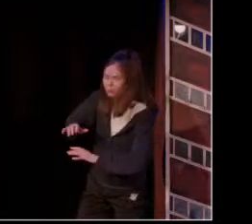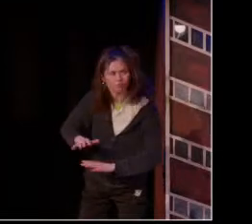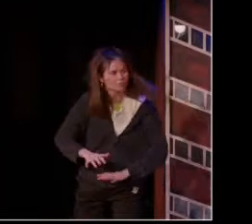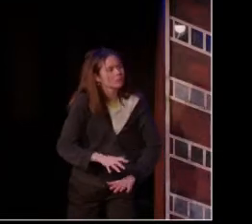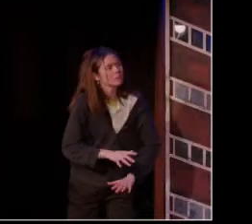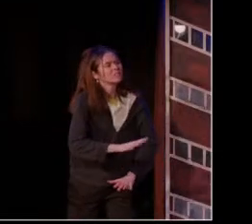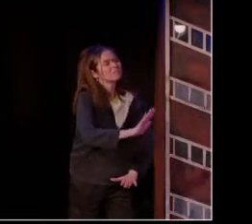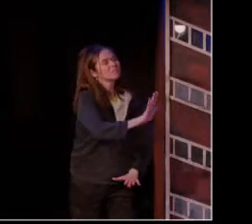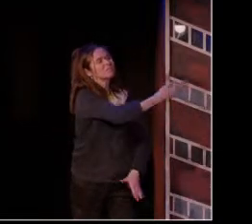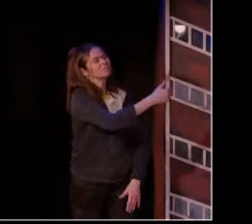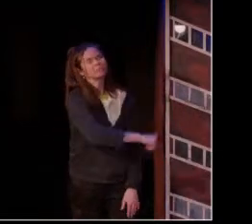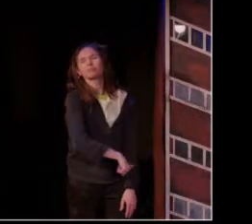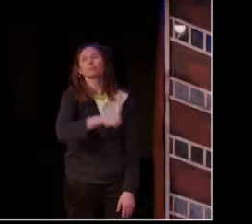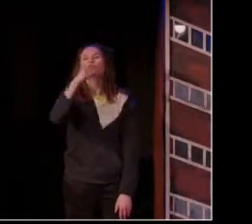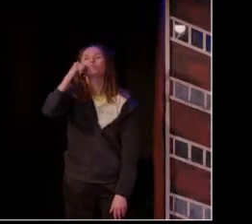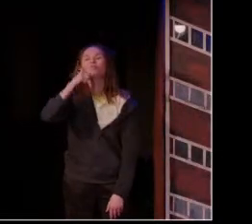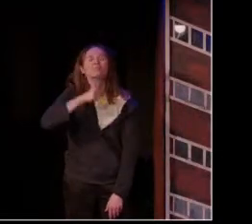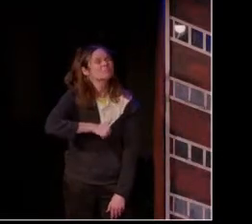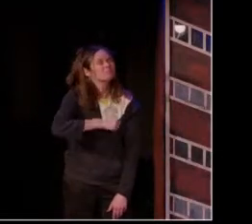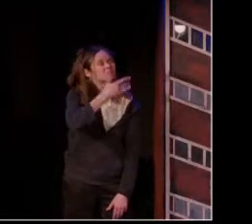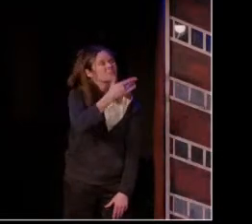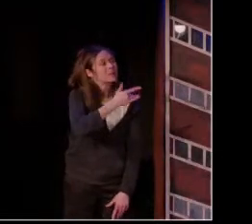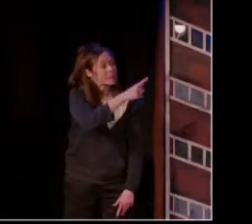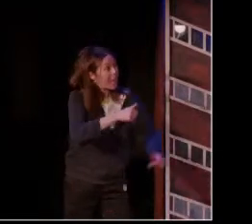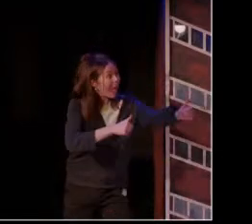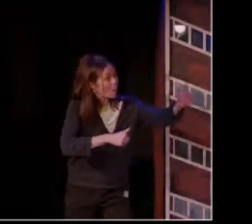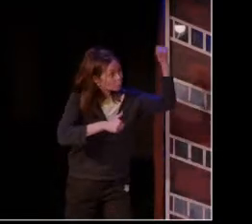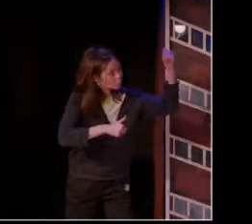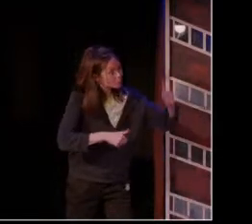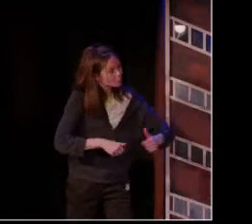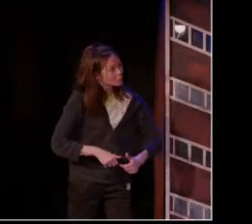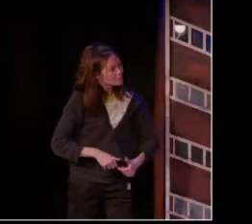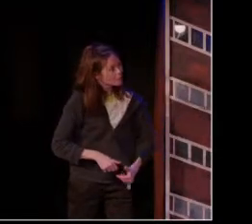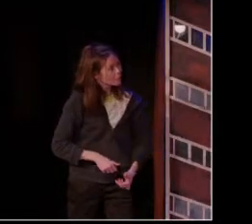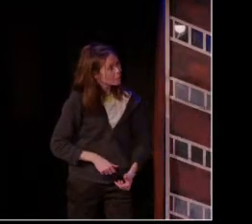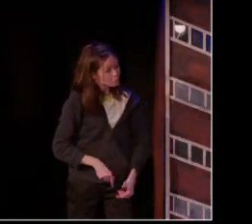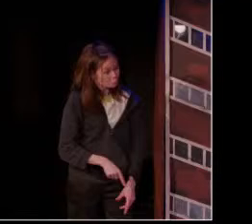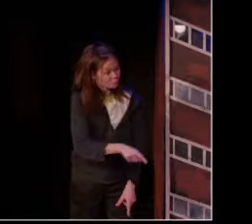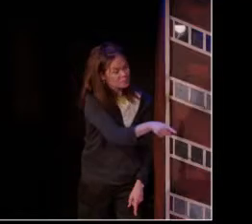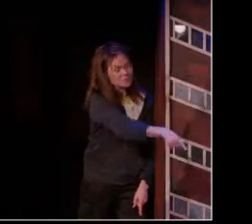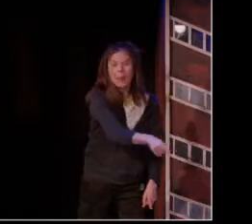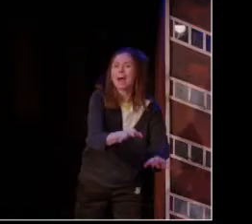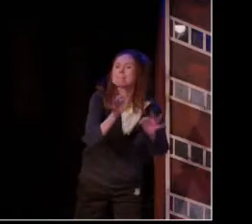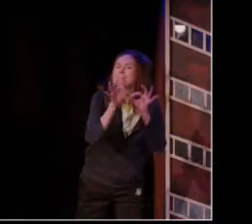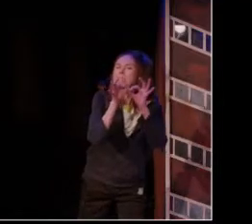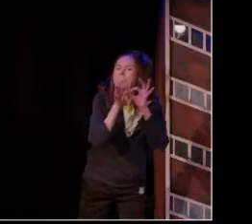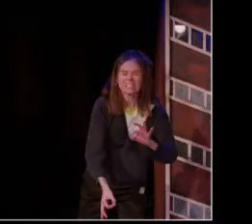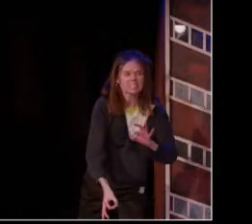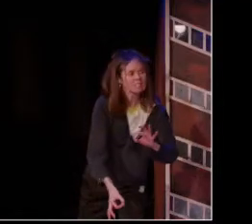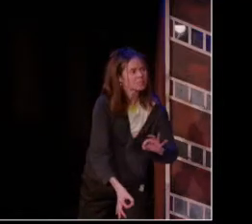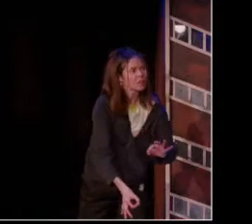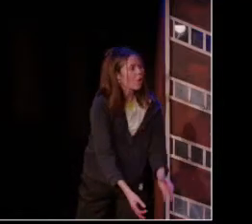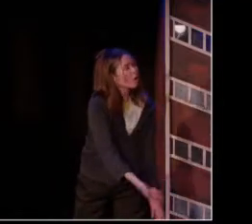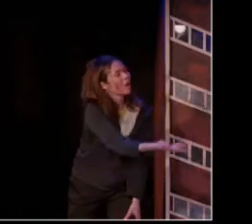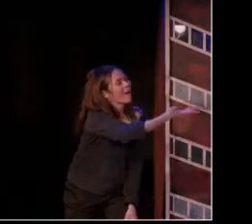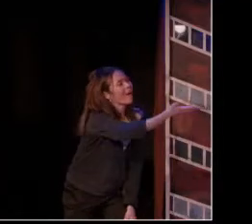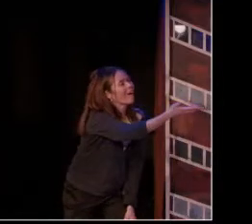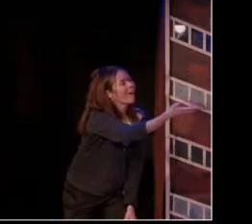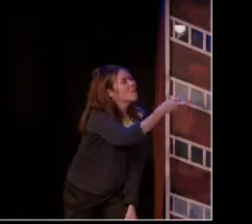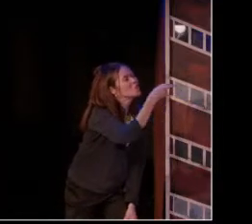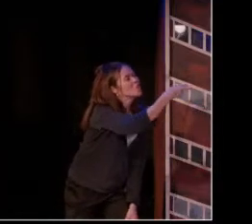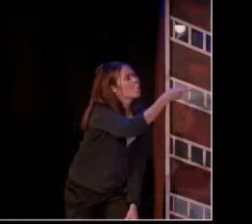Traitors! Will you not push her out? Give her the bastard! You coward! Are you